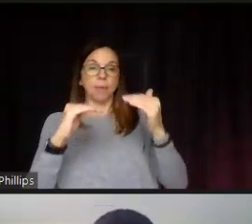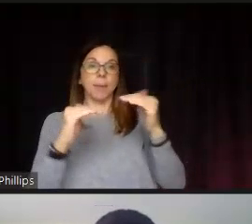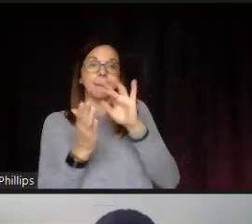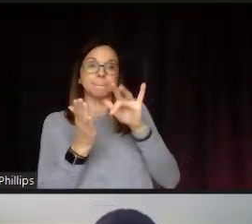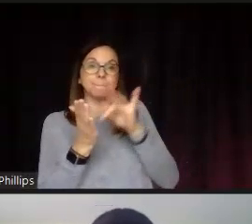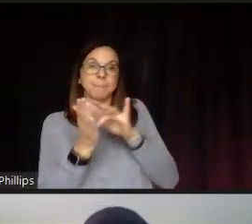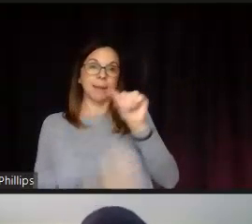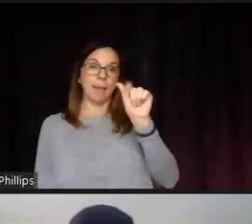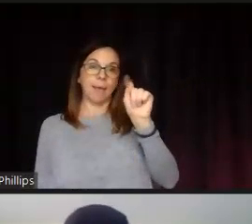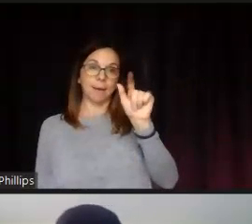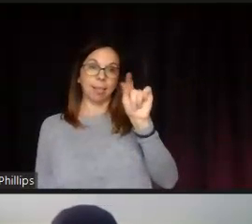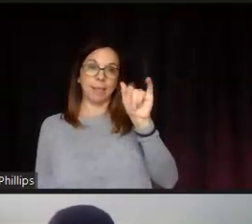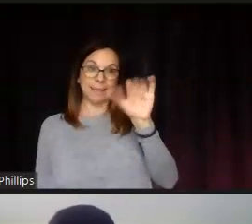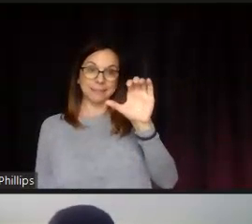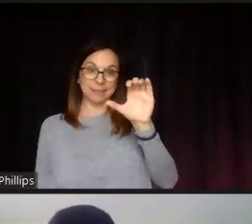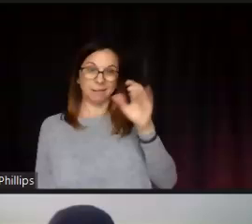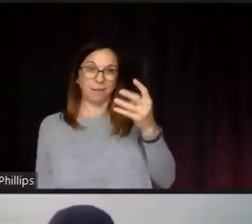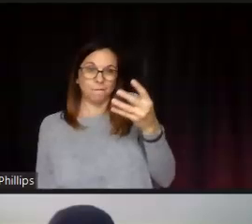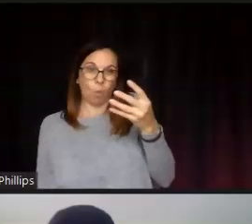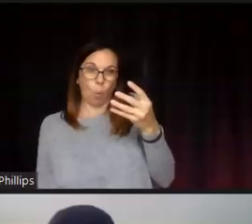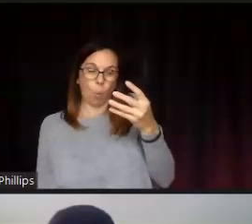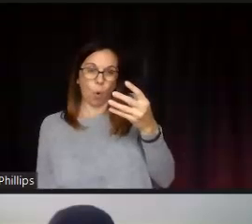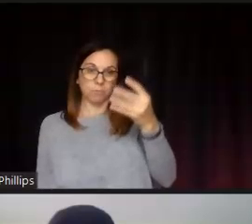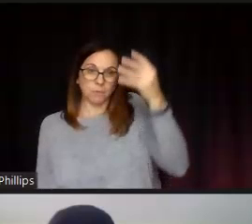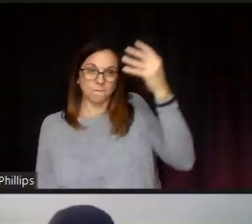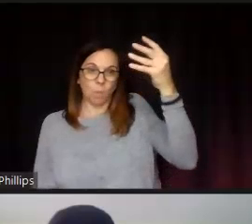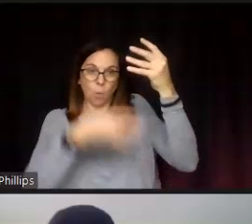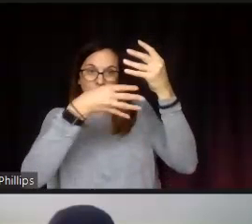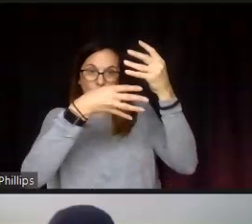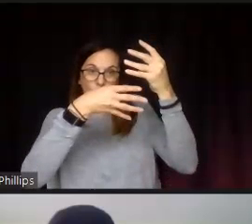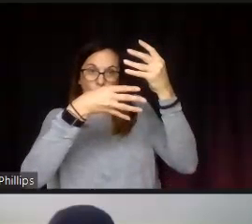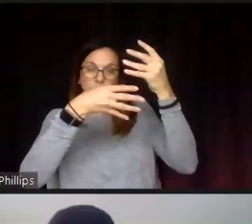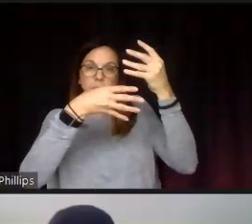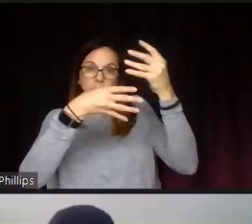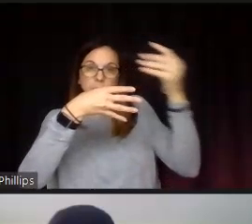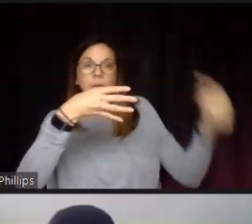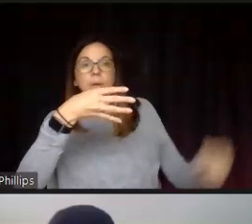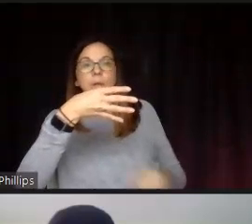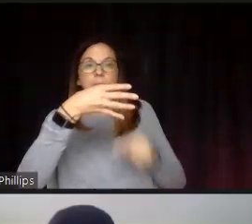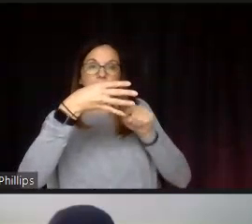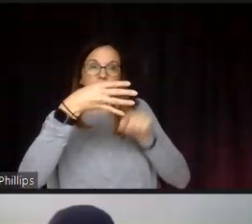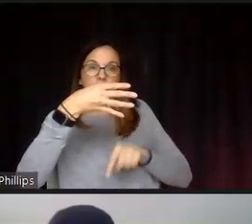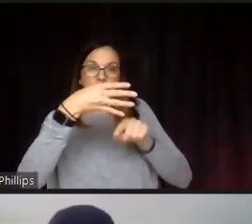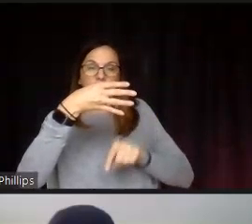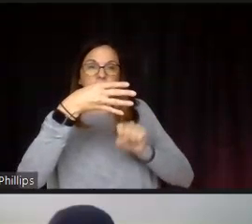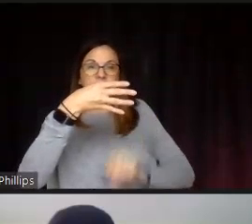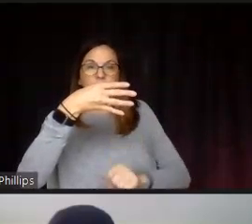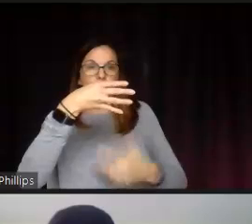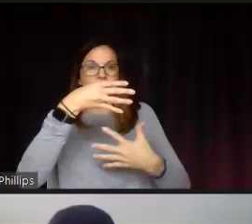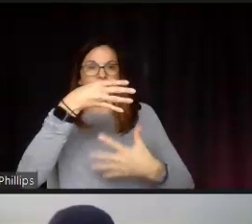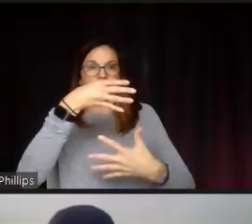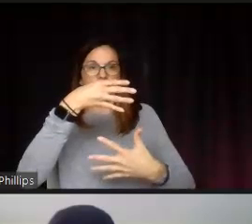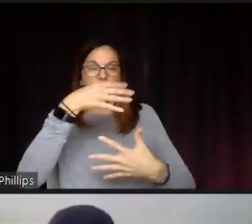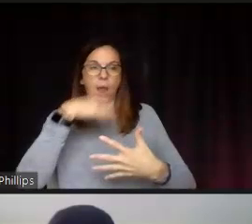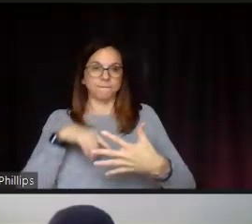Mid-Atlantic region, the four colonies sort of in the middle, right? And then the southern colonies are the five